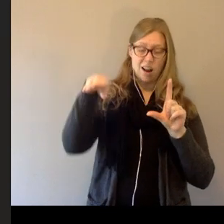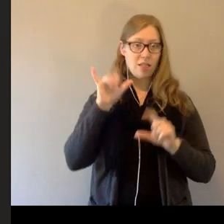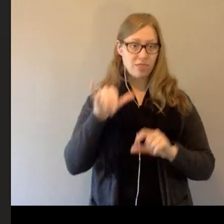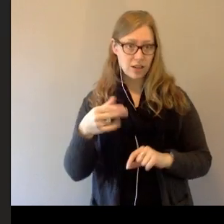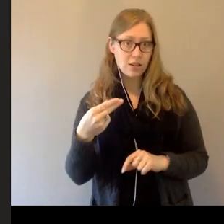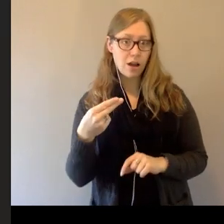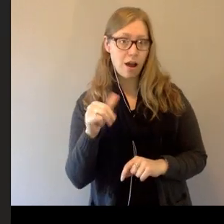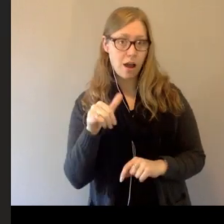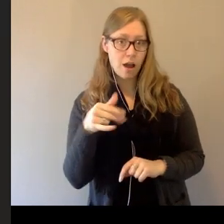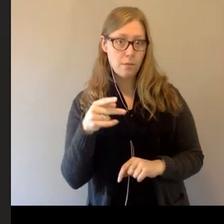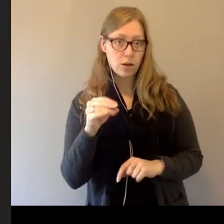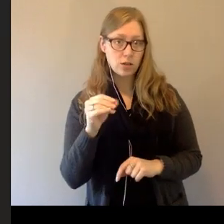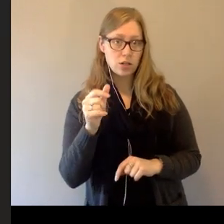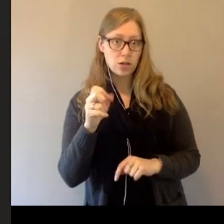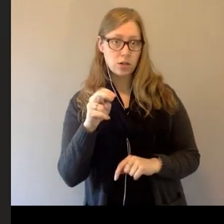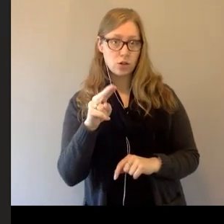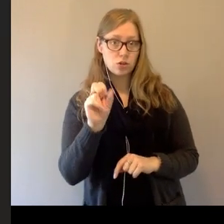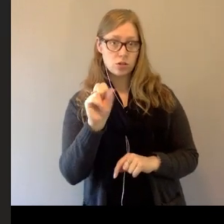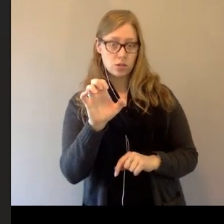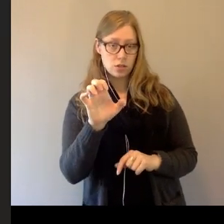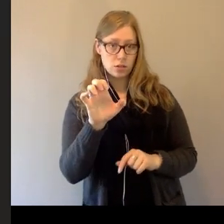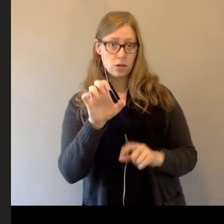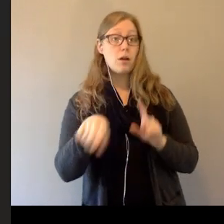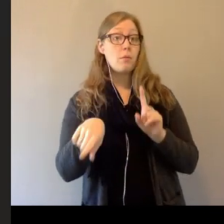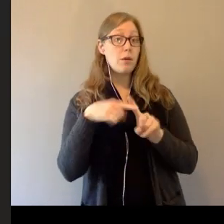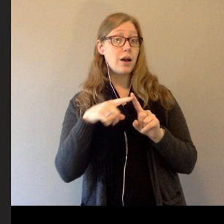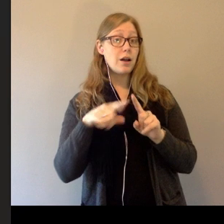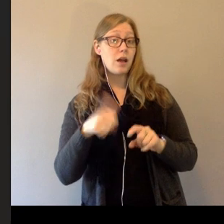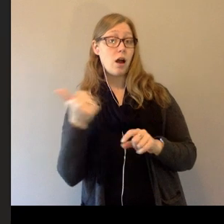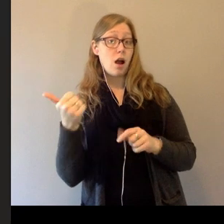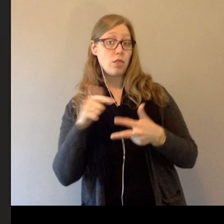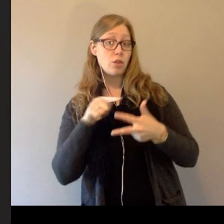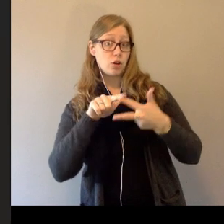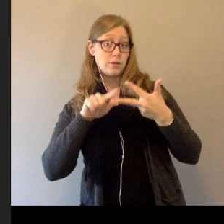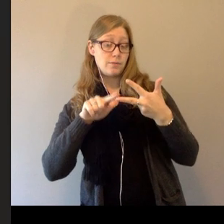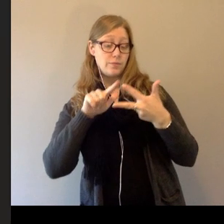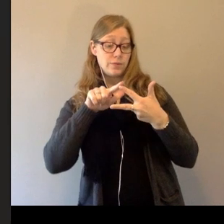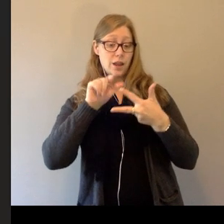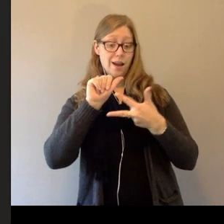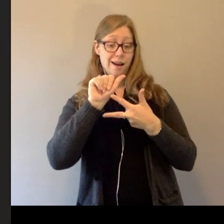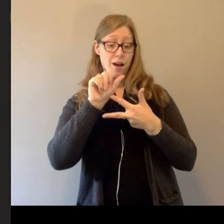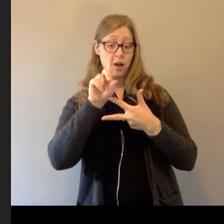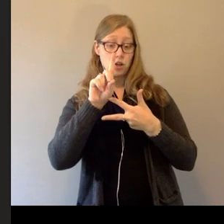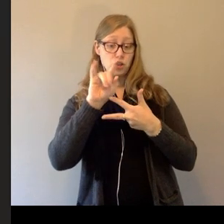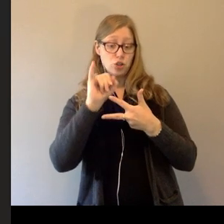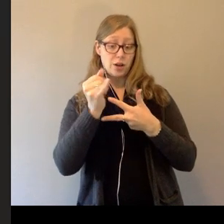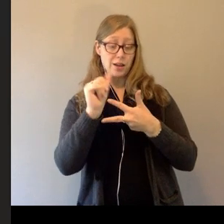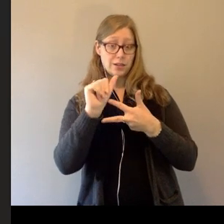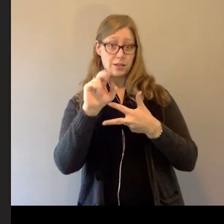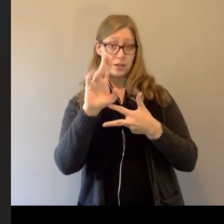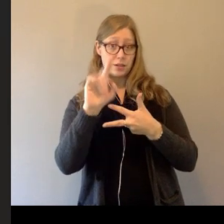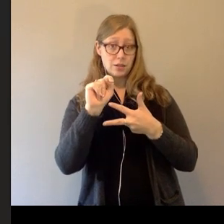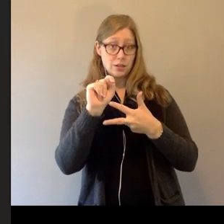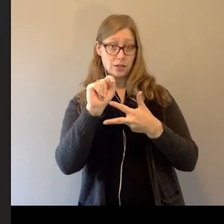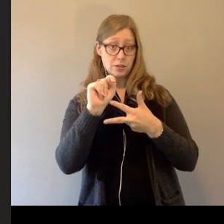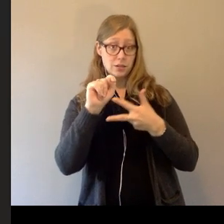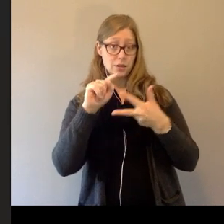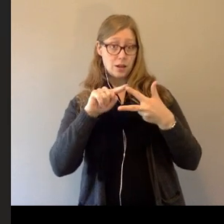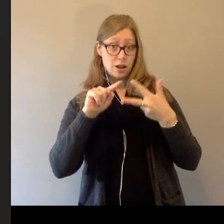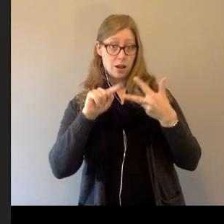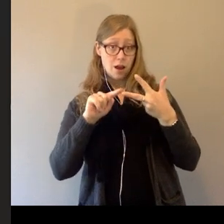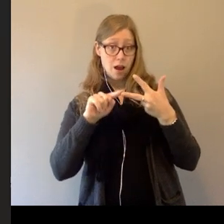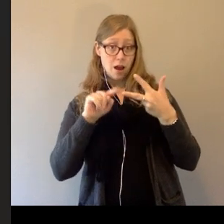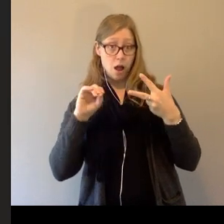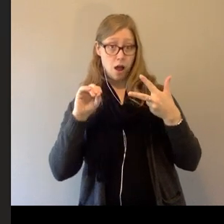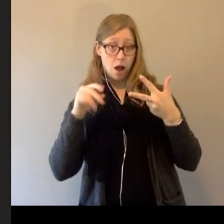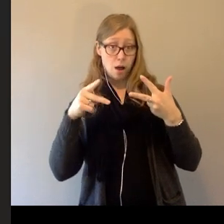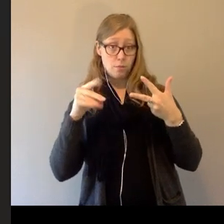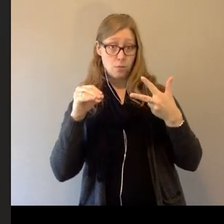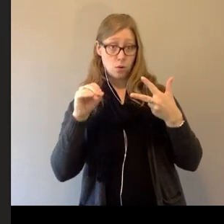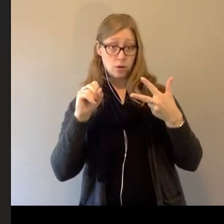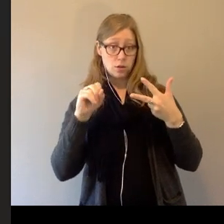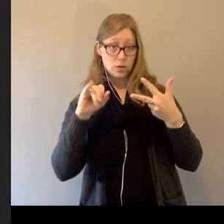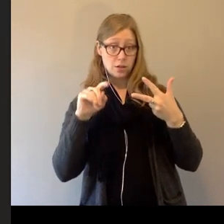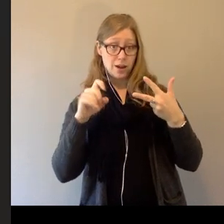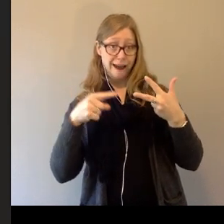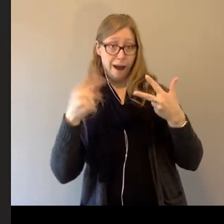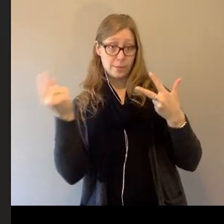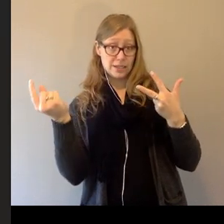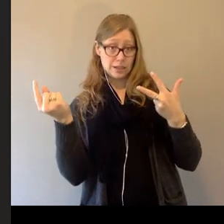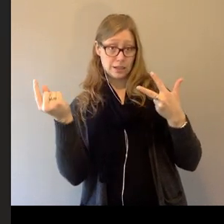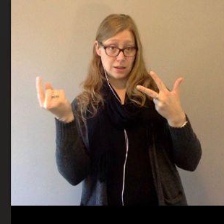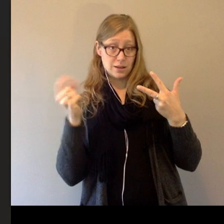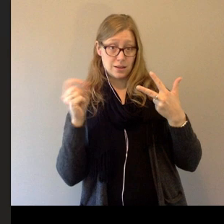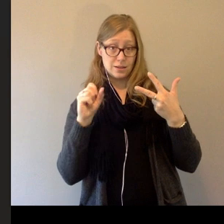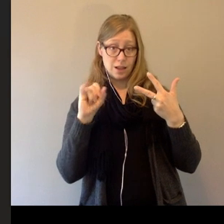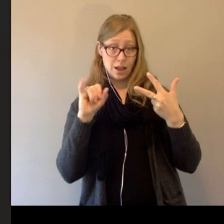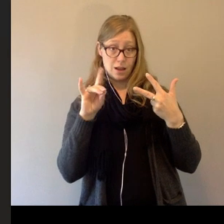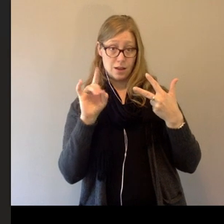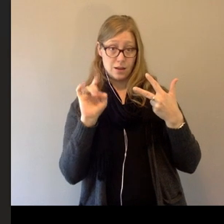you should have noticed they change relative to the angle you're looking at. So if I'm looking at a specific angle, the adjacent side